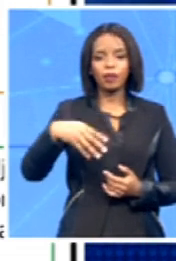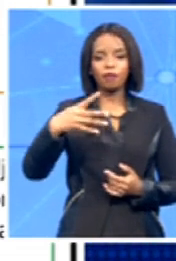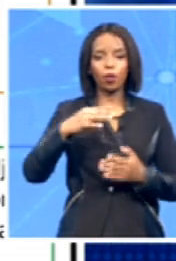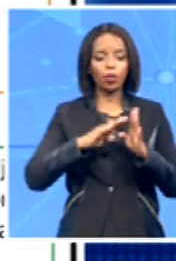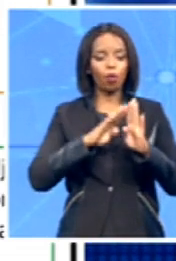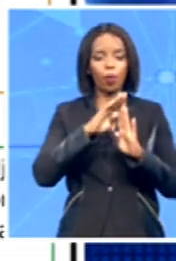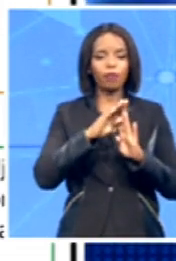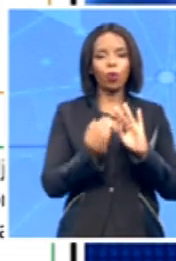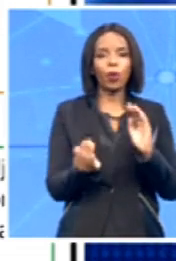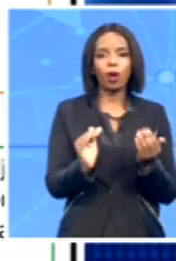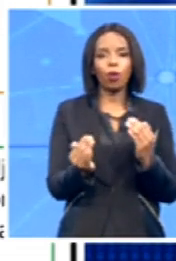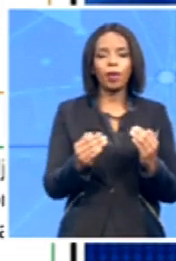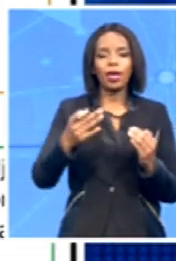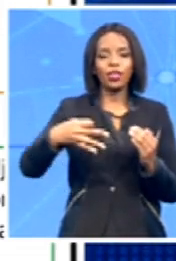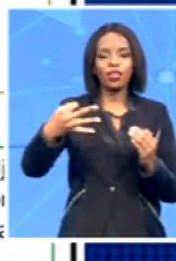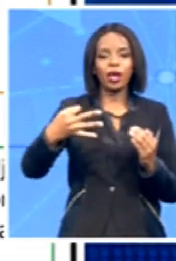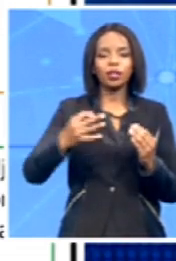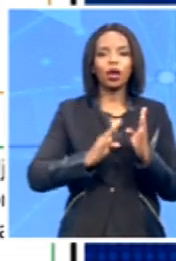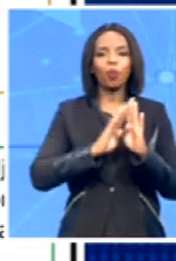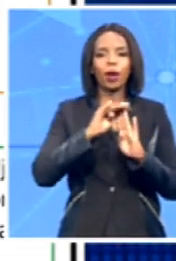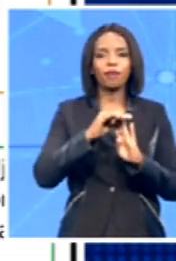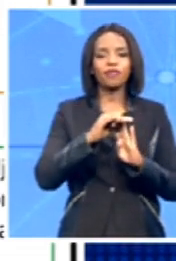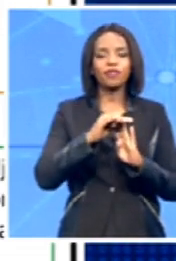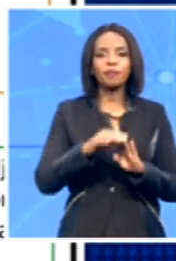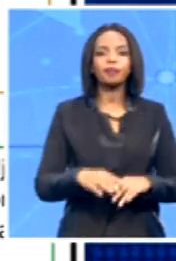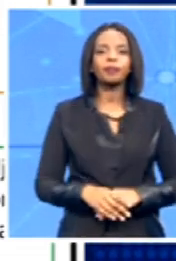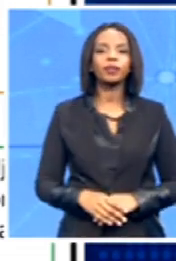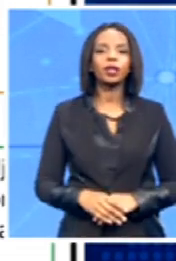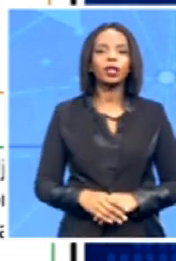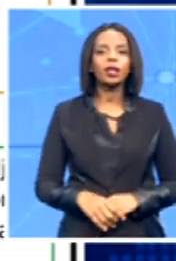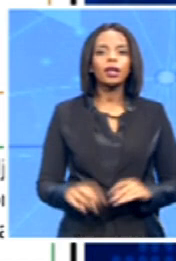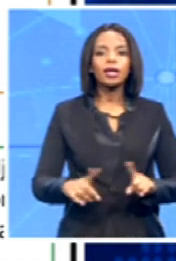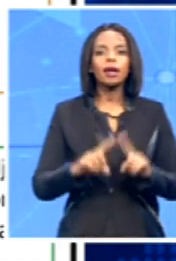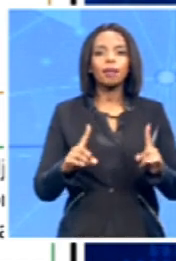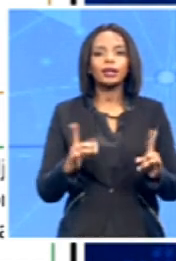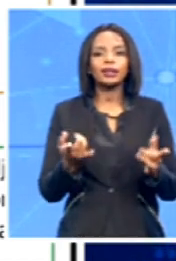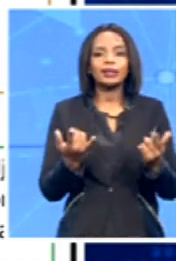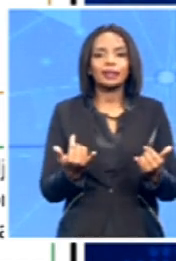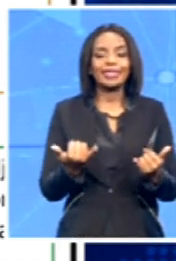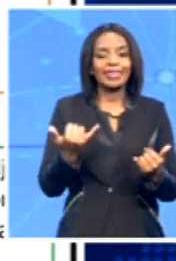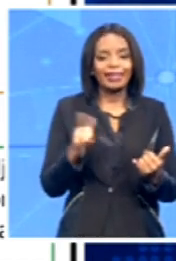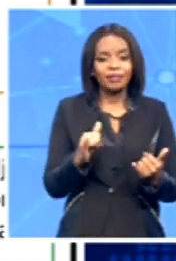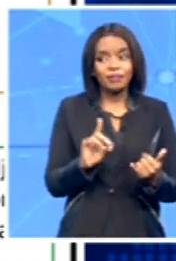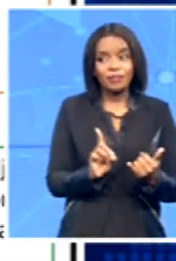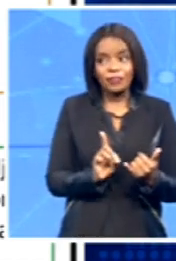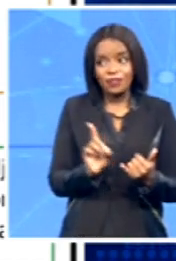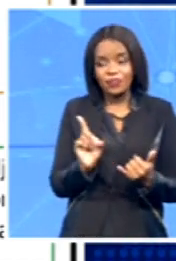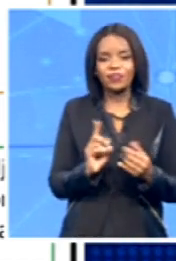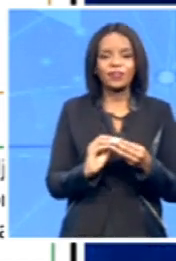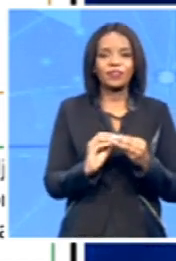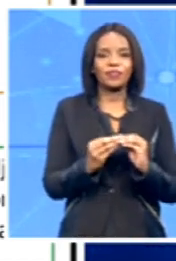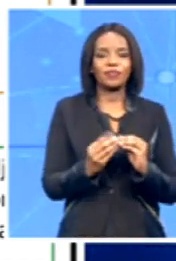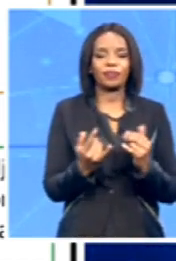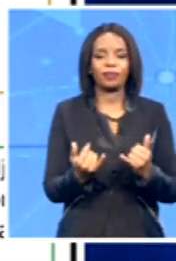we publish in this paper is if you then adjust that for reinfection that we know of and